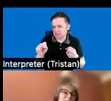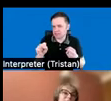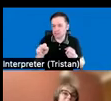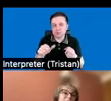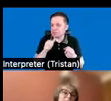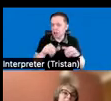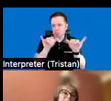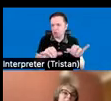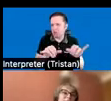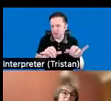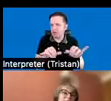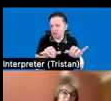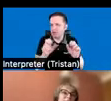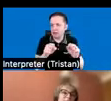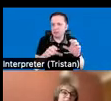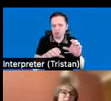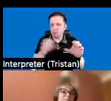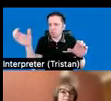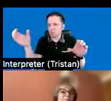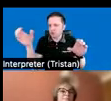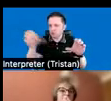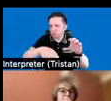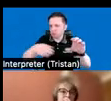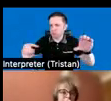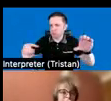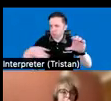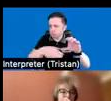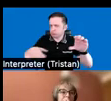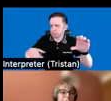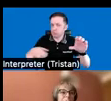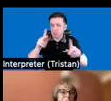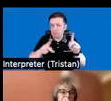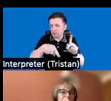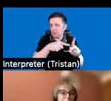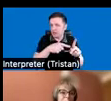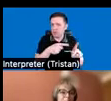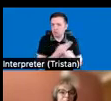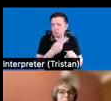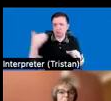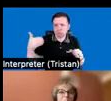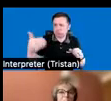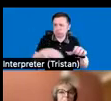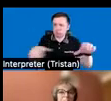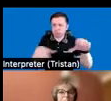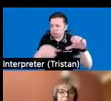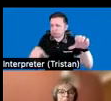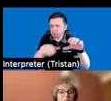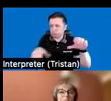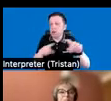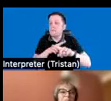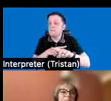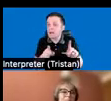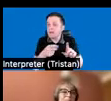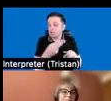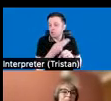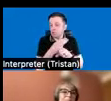still gets removed and it gets removed regularly from the people who actually do wear them. But they use the stump